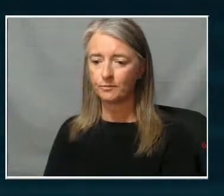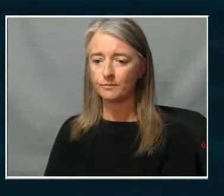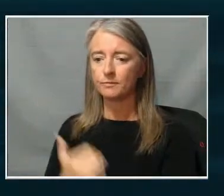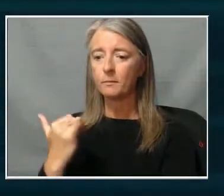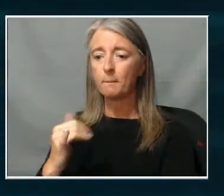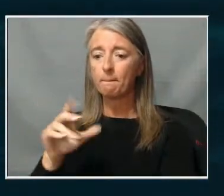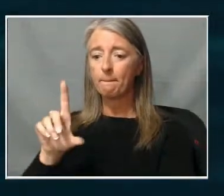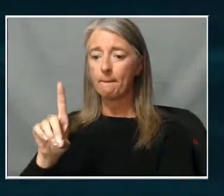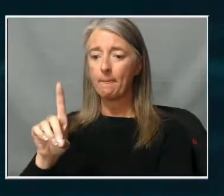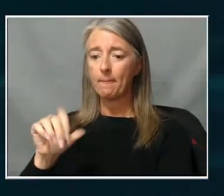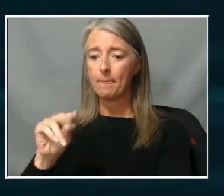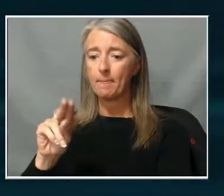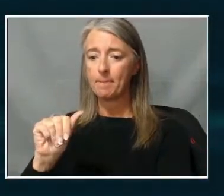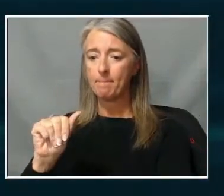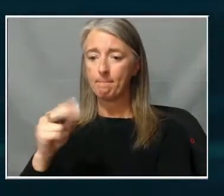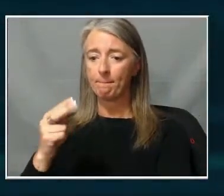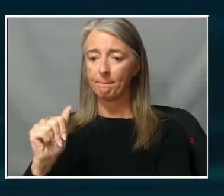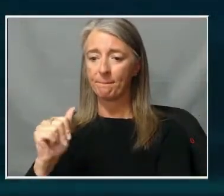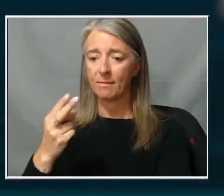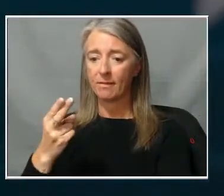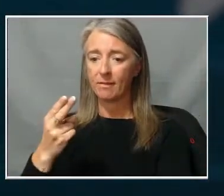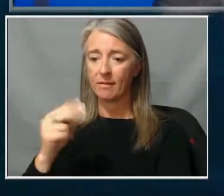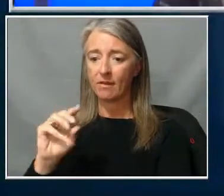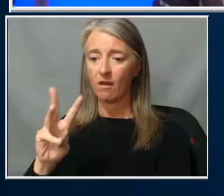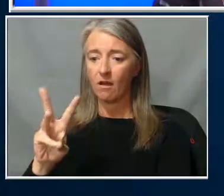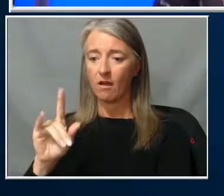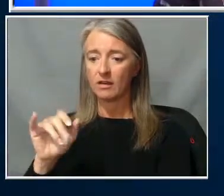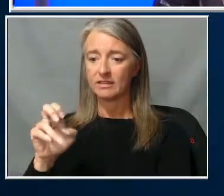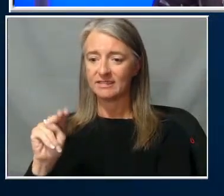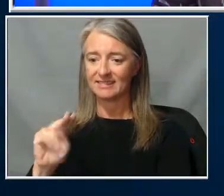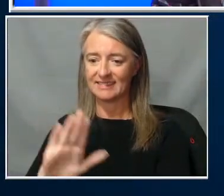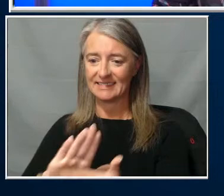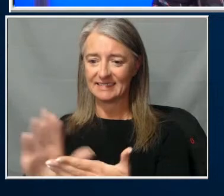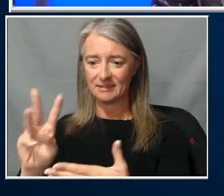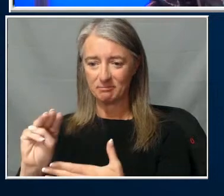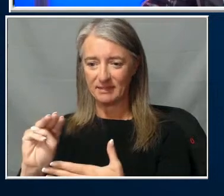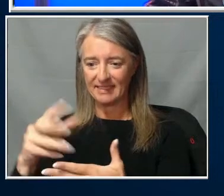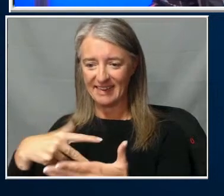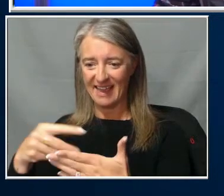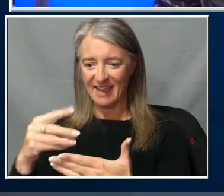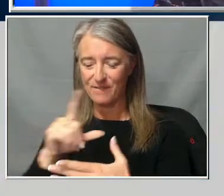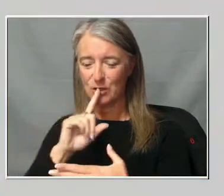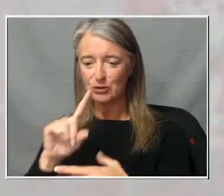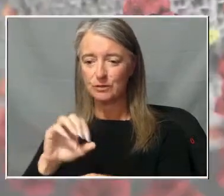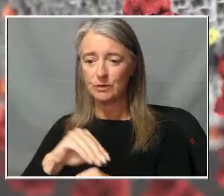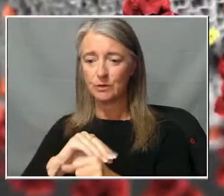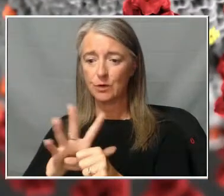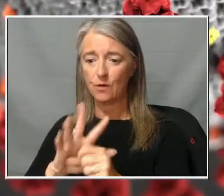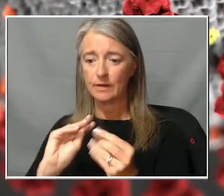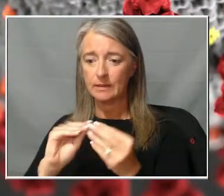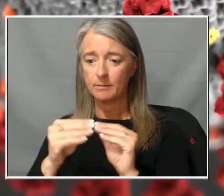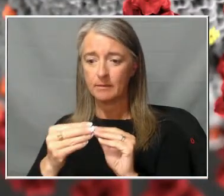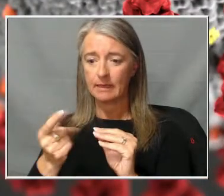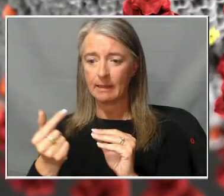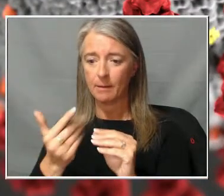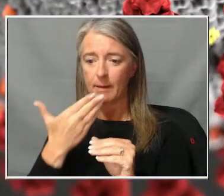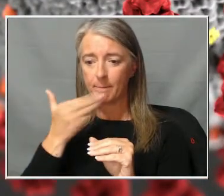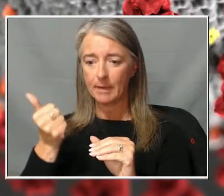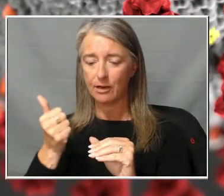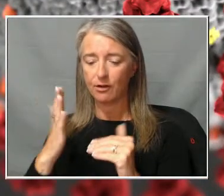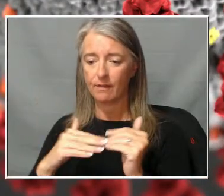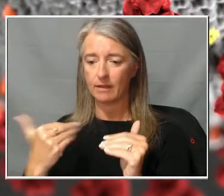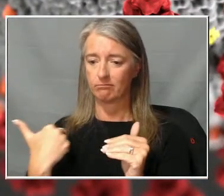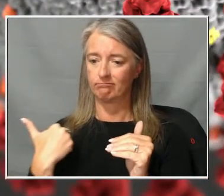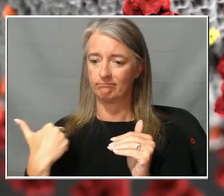Yeah, hi, good morning. Hi. It's a nice Monday out for sure. Yes. I think the COVID numbers are a little bit better as well from what we have seen.